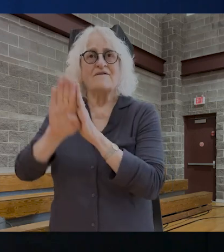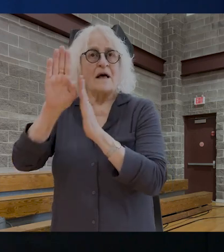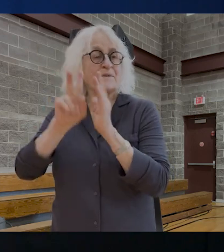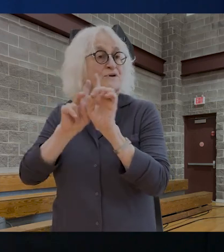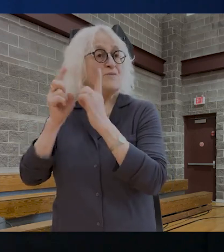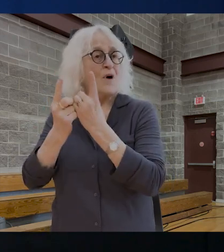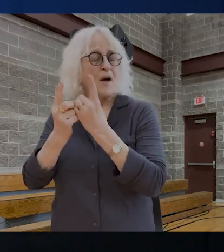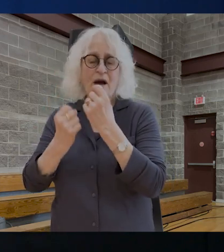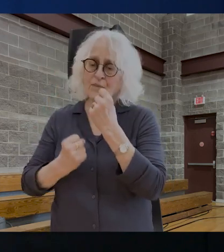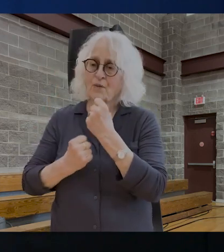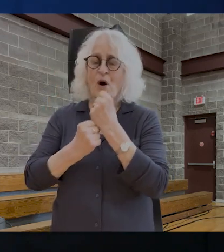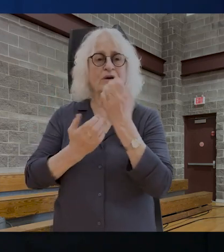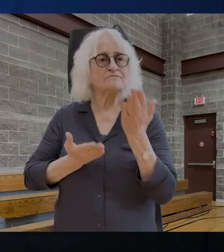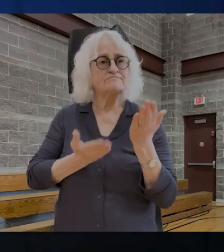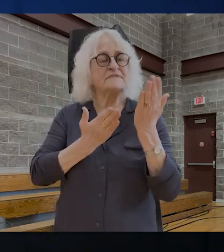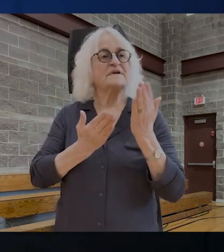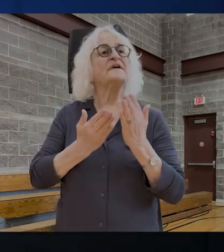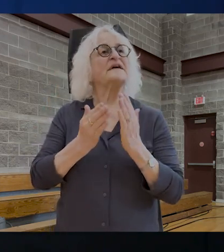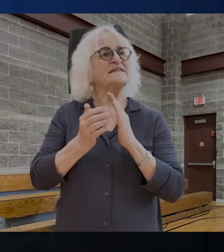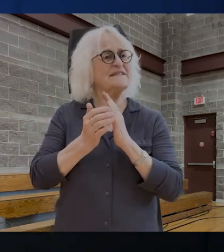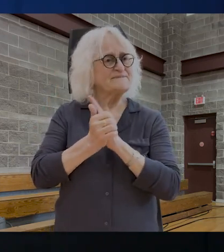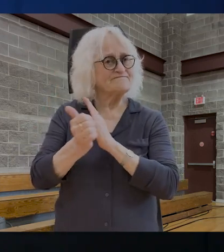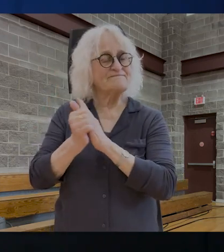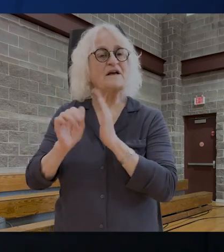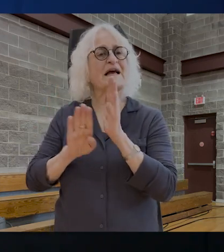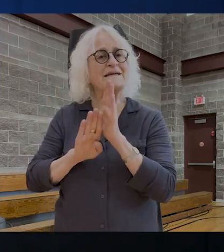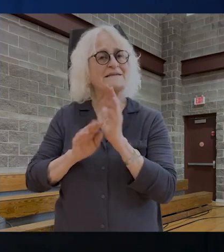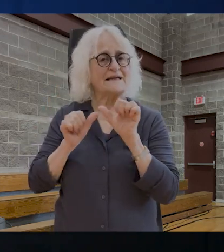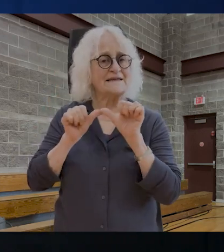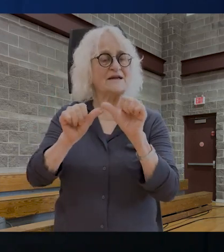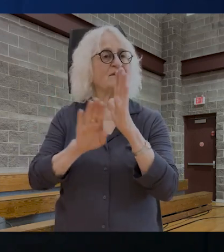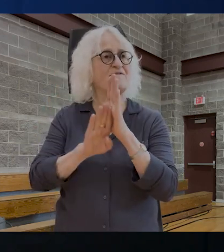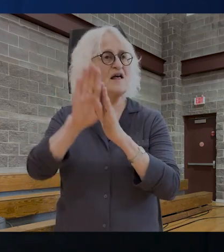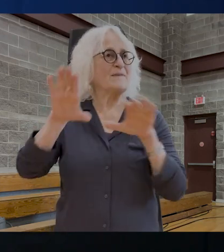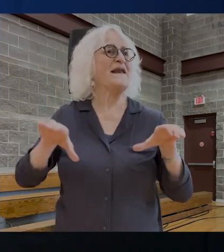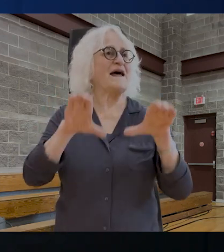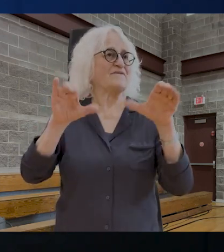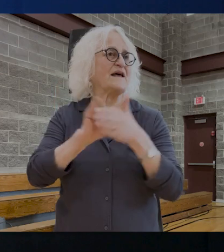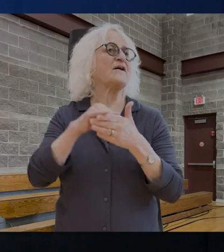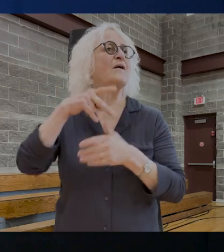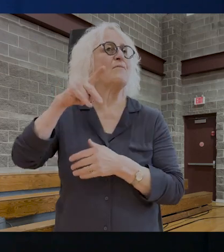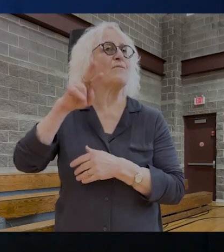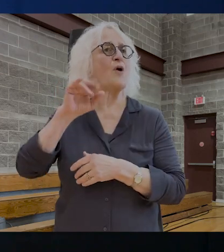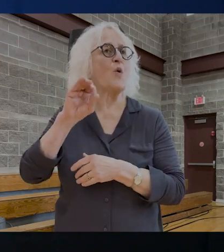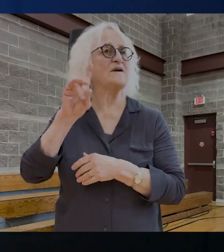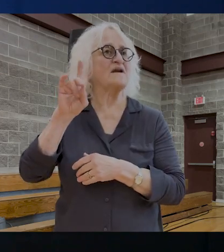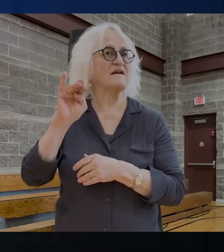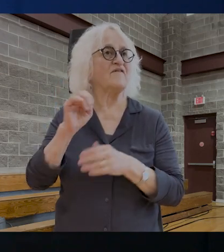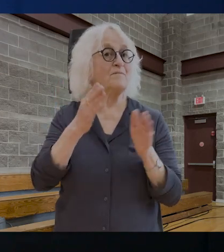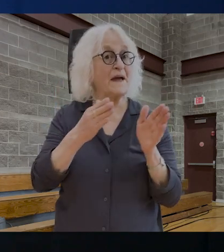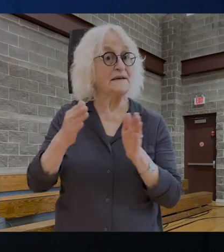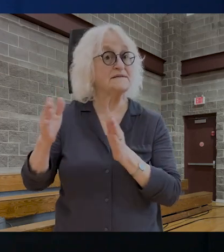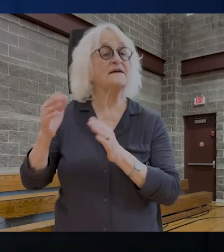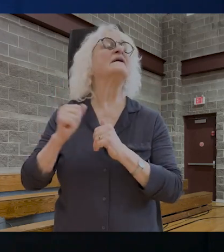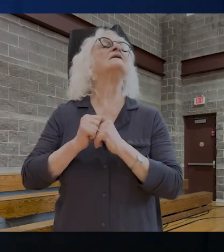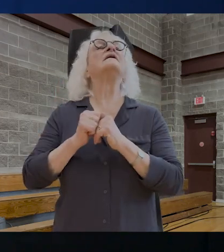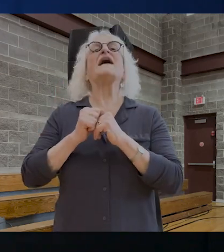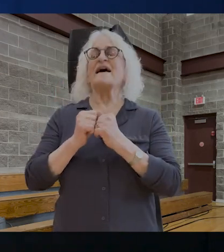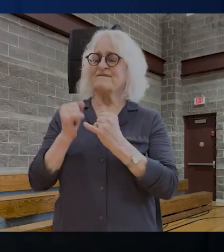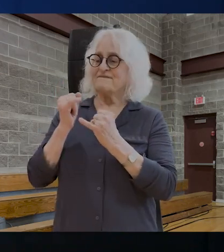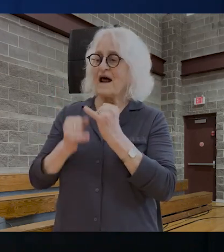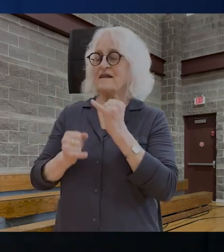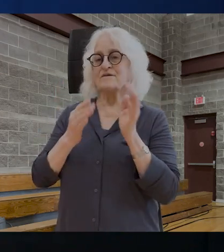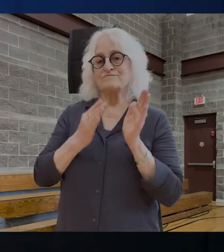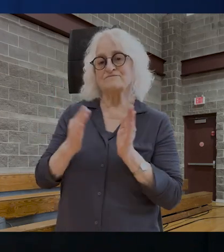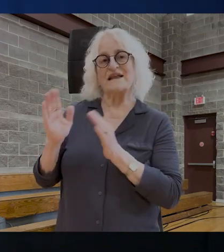department, promoting efficiencies while continuing development activities at a productive pace, and finalizes preparations